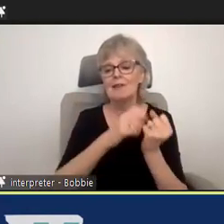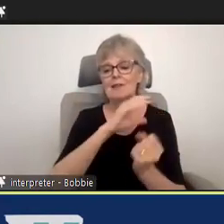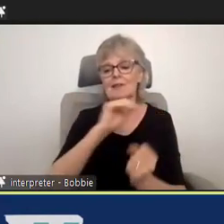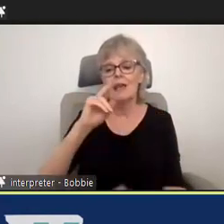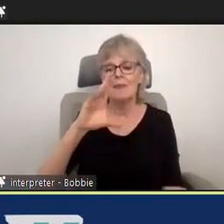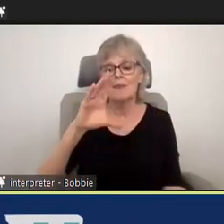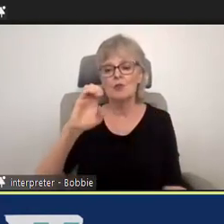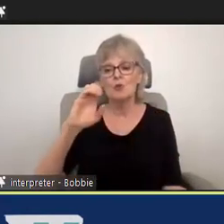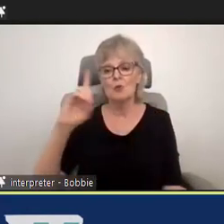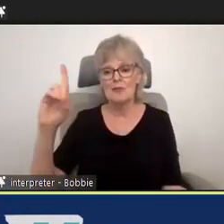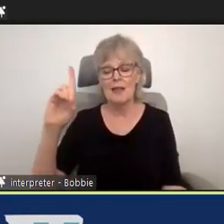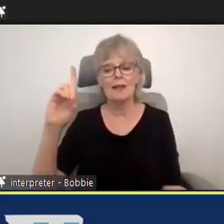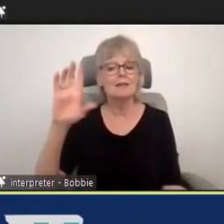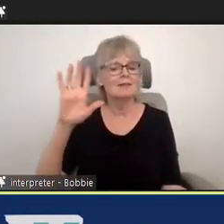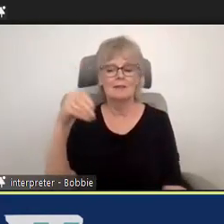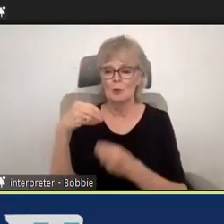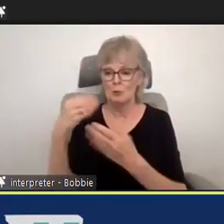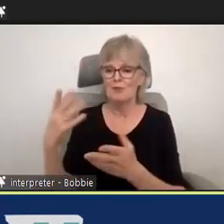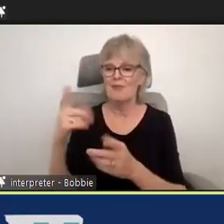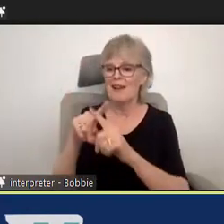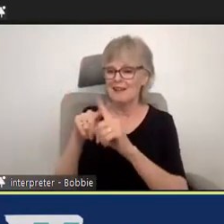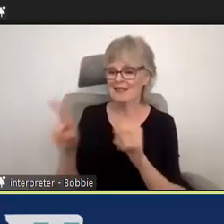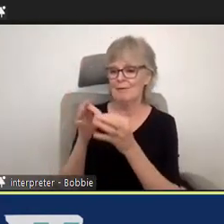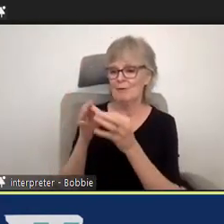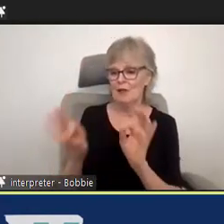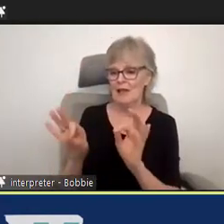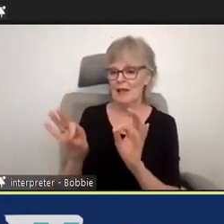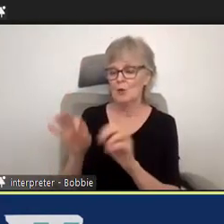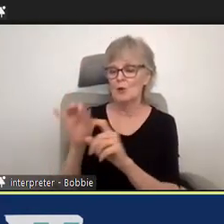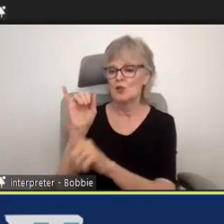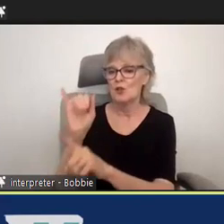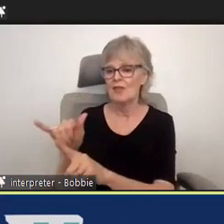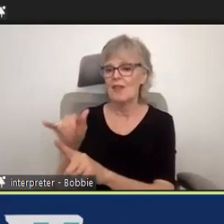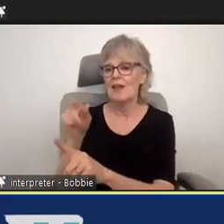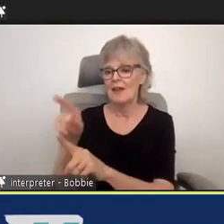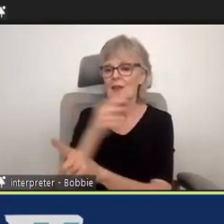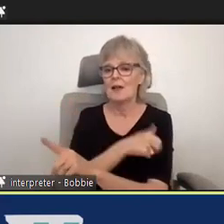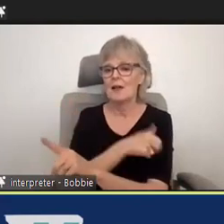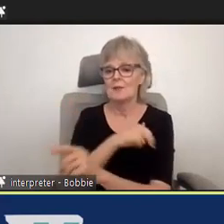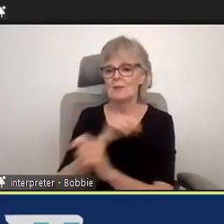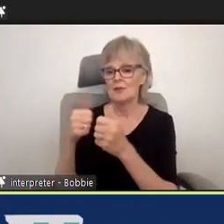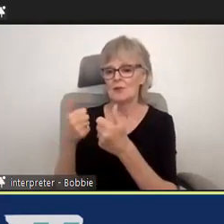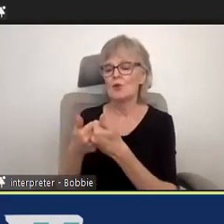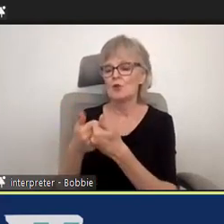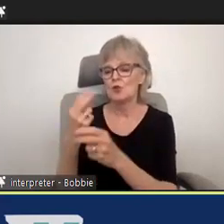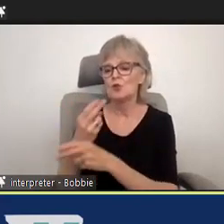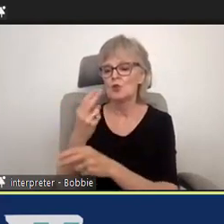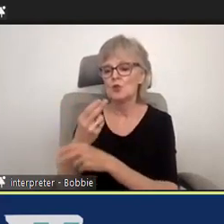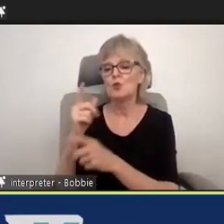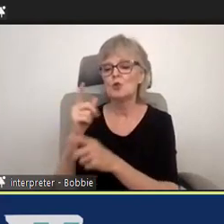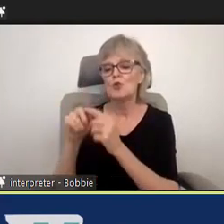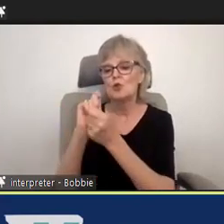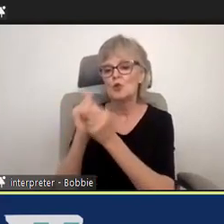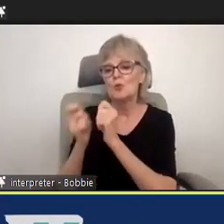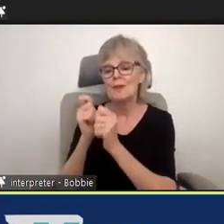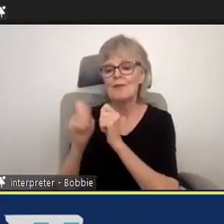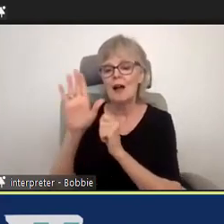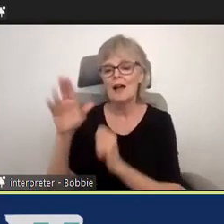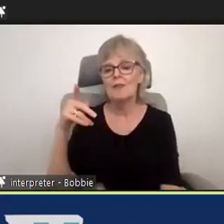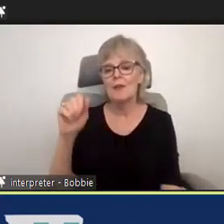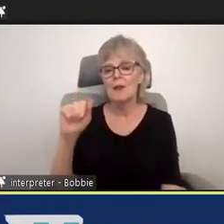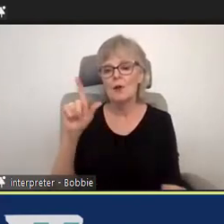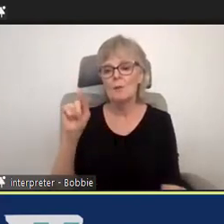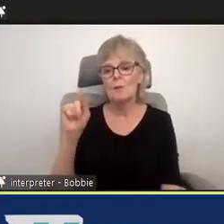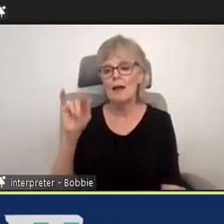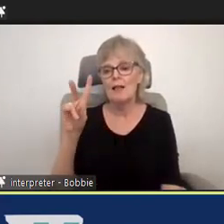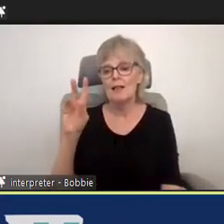different language that the Missouri Hospital Association could use to revise that palliative care guidance. We had